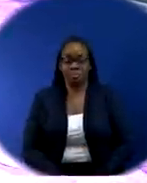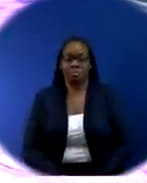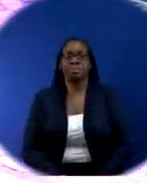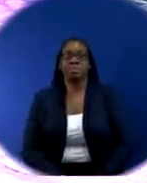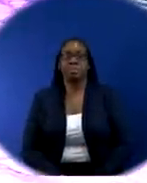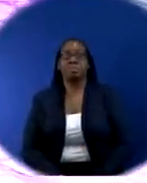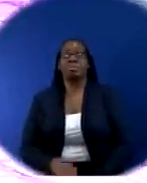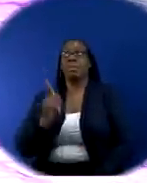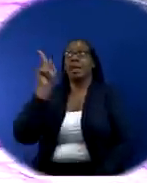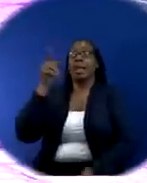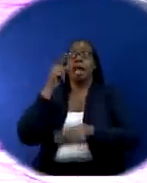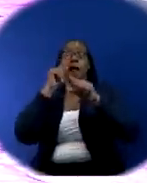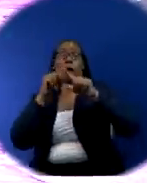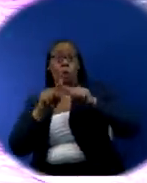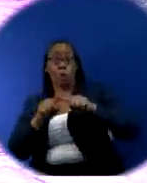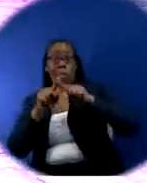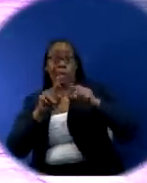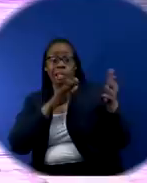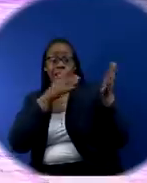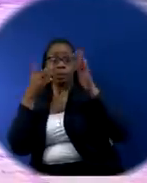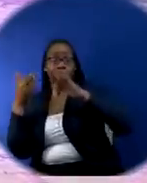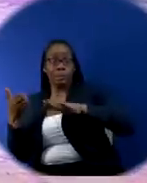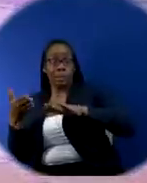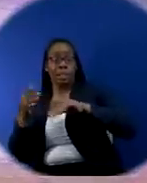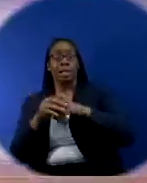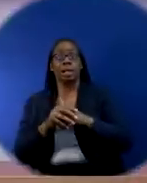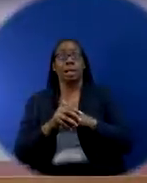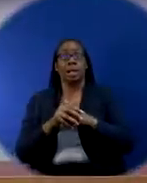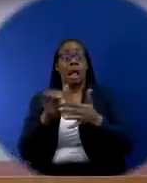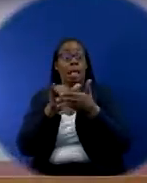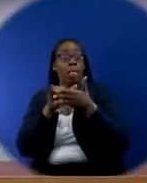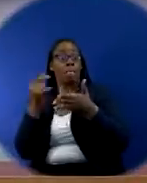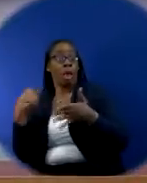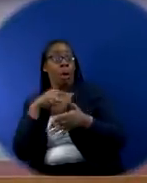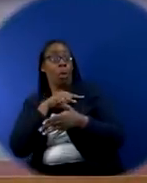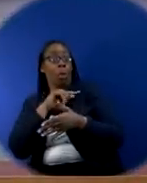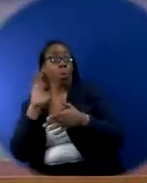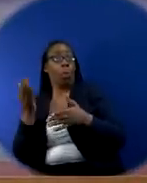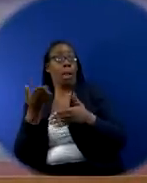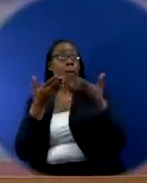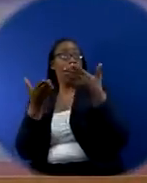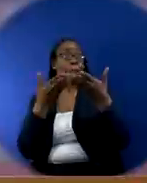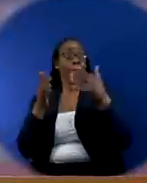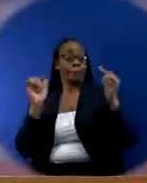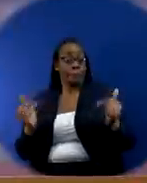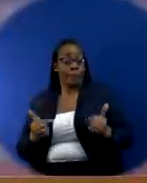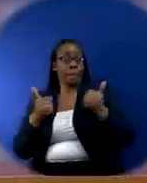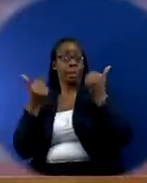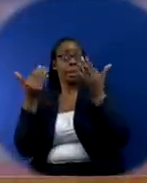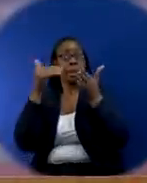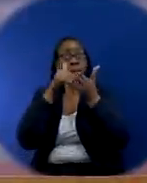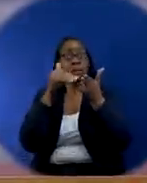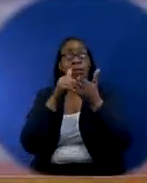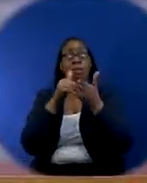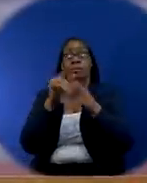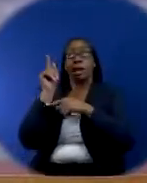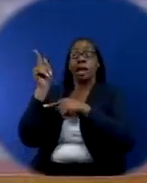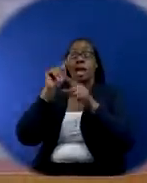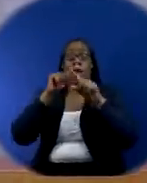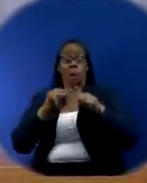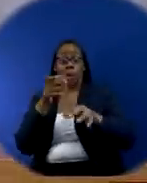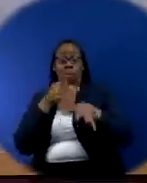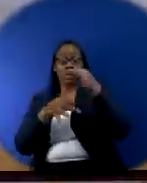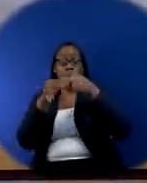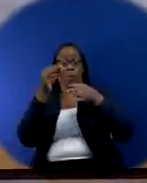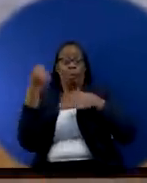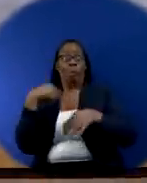He agreed to die that we might live. He agreed to take our place